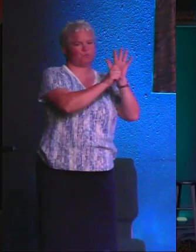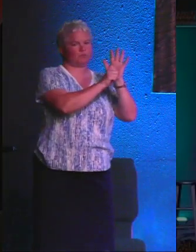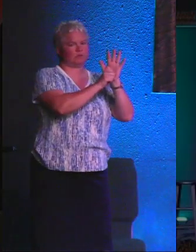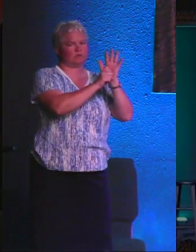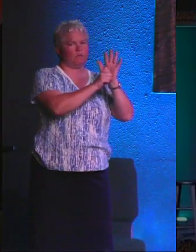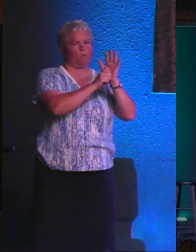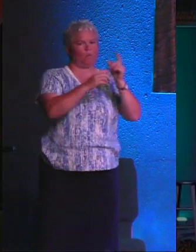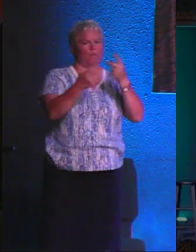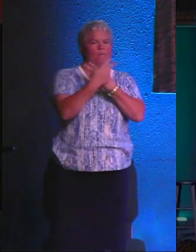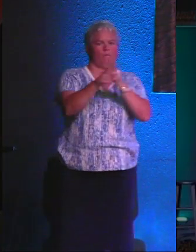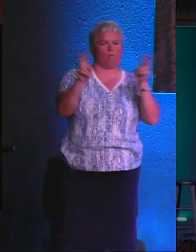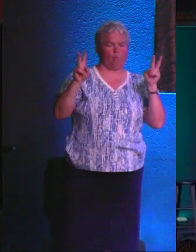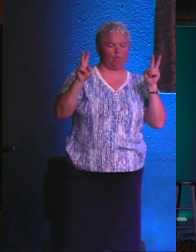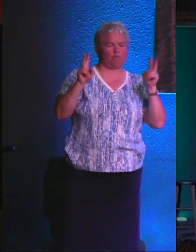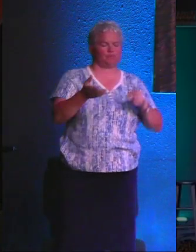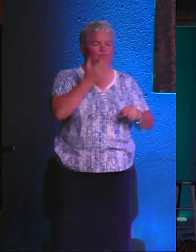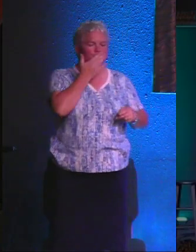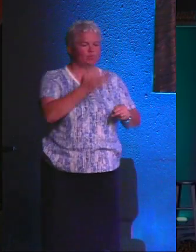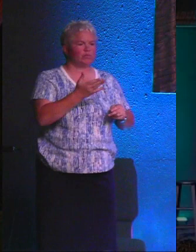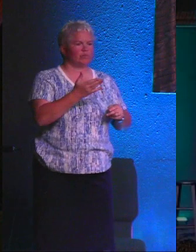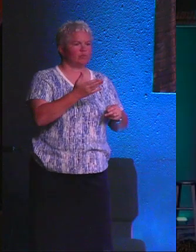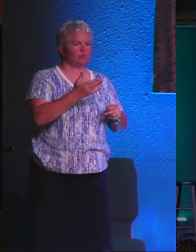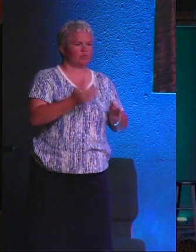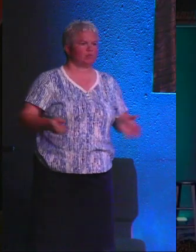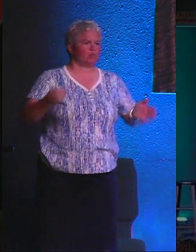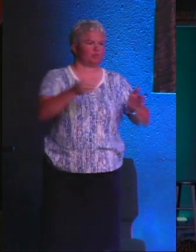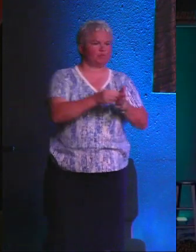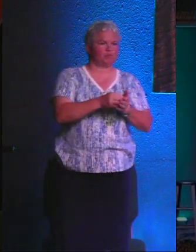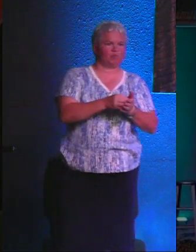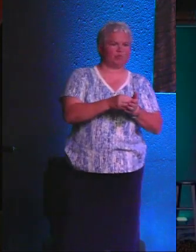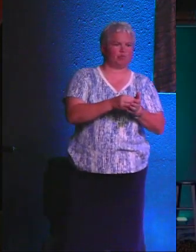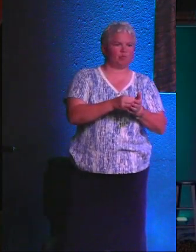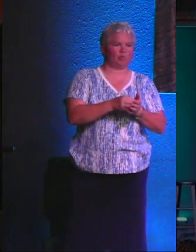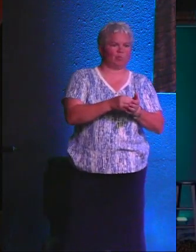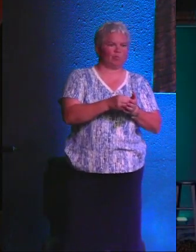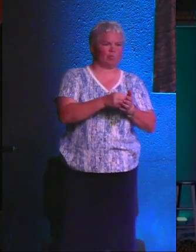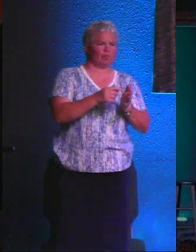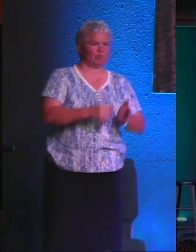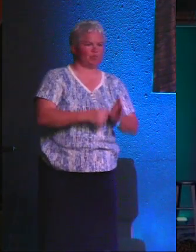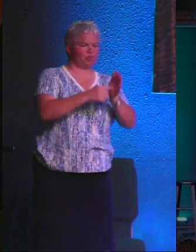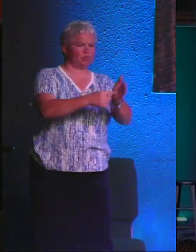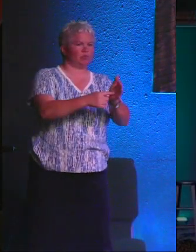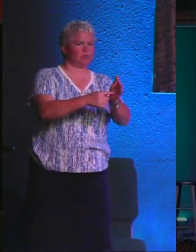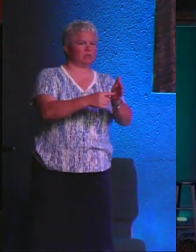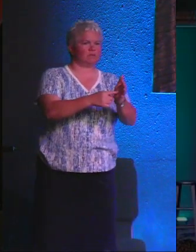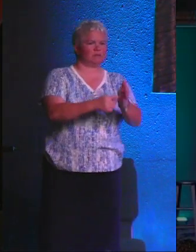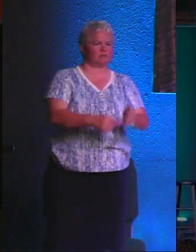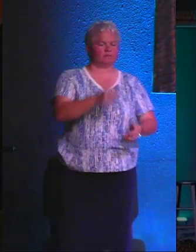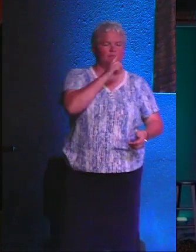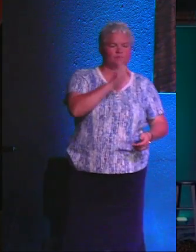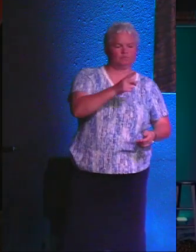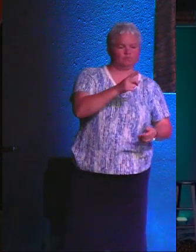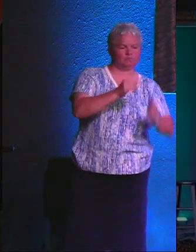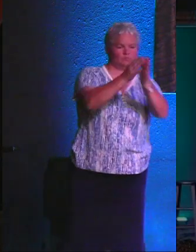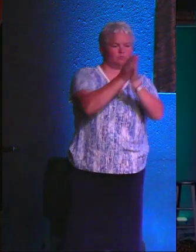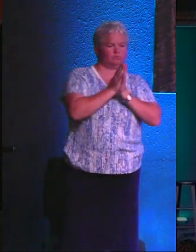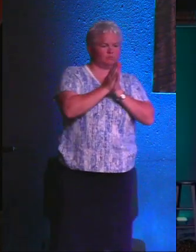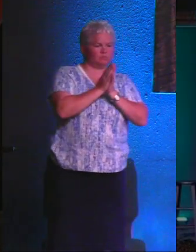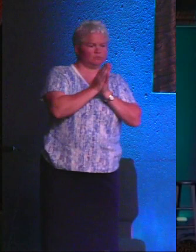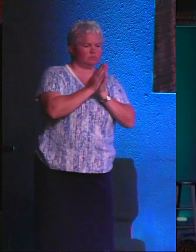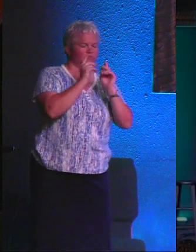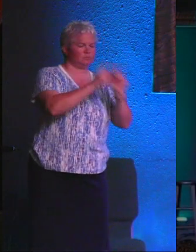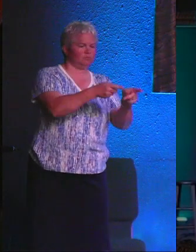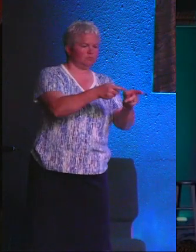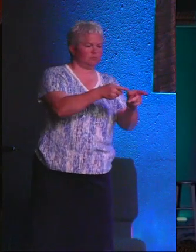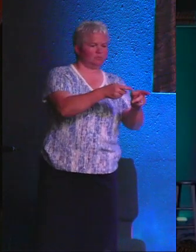of victory, Lord God. We thank you that once again, you vividly show us that you are truly the answer.